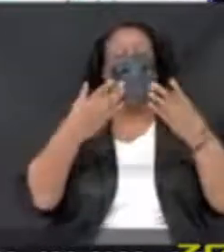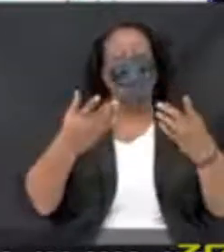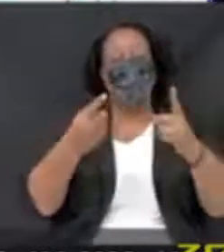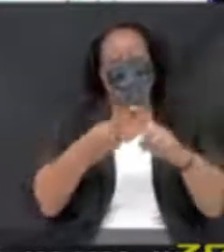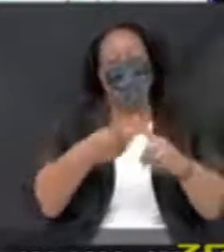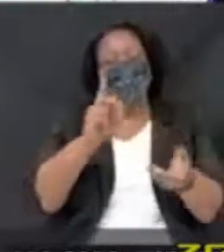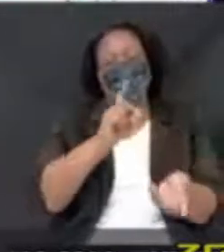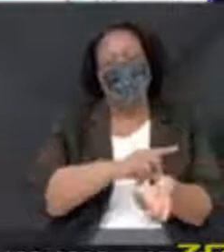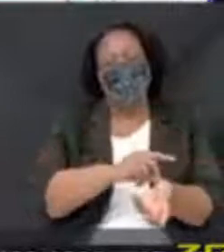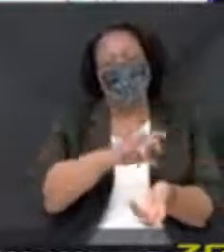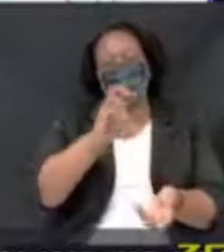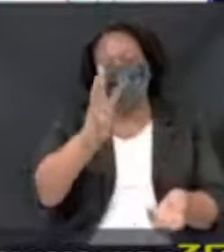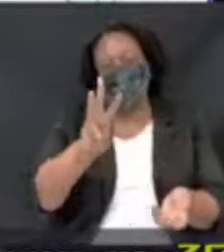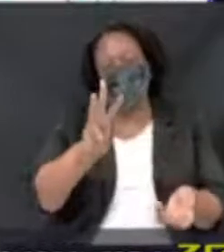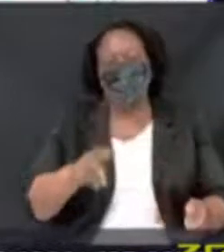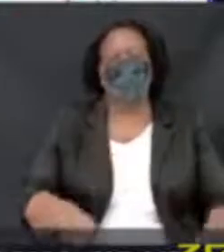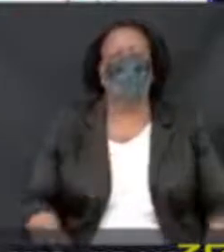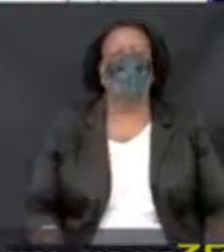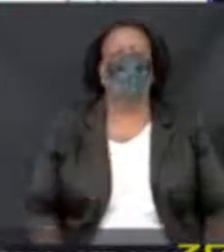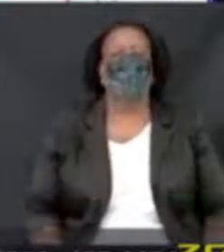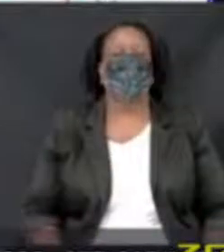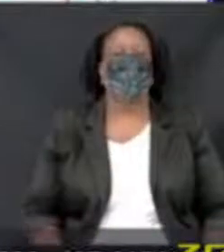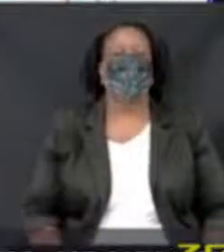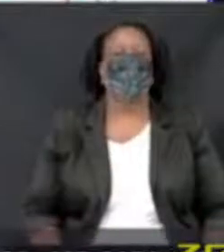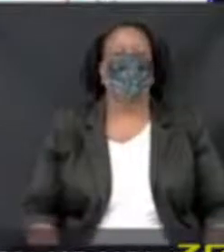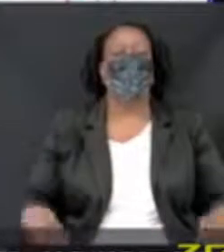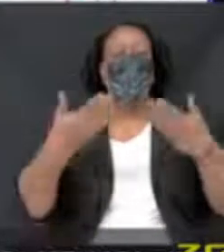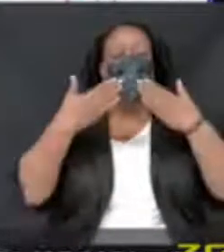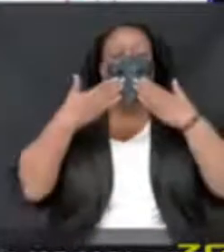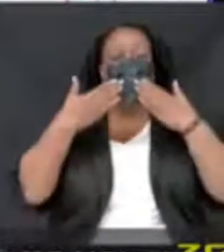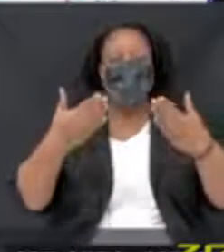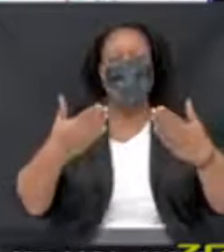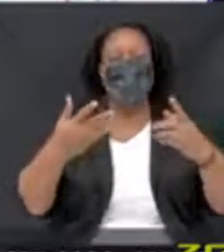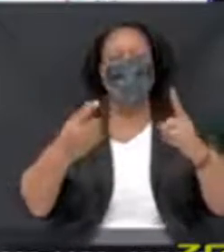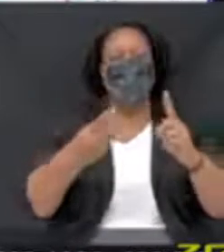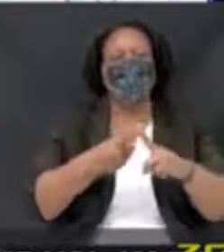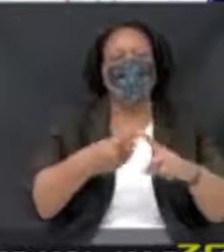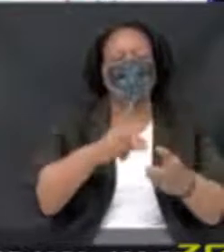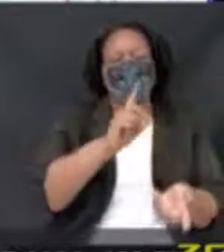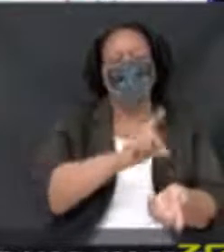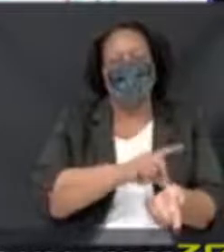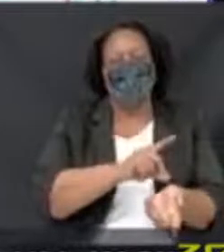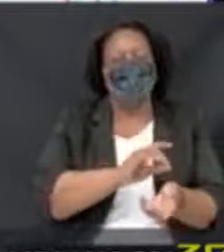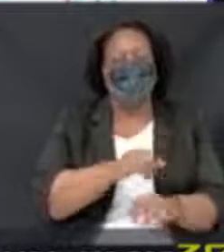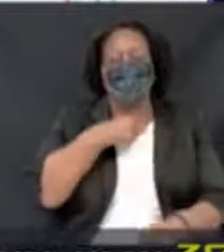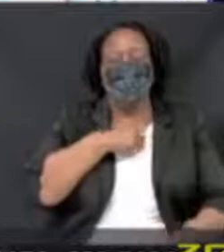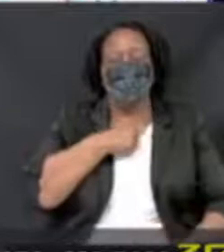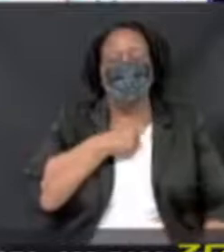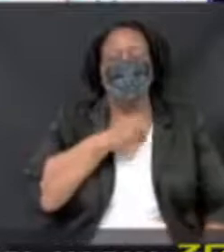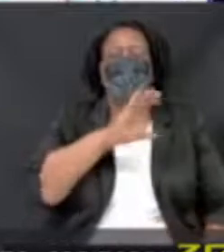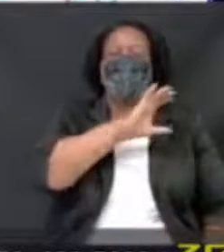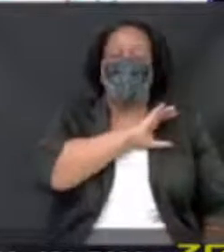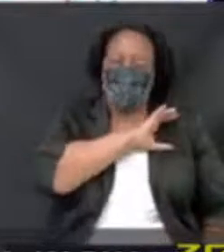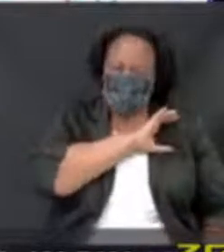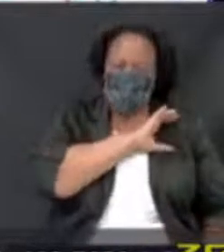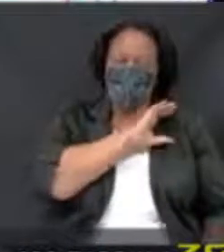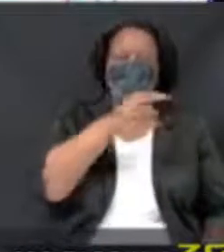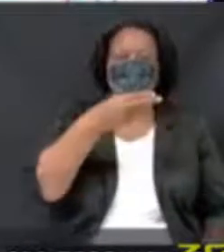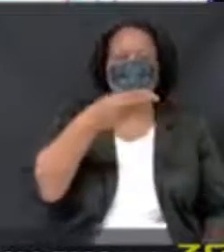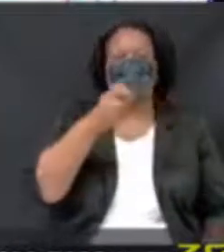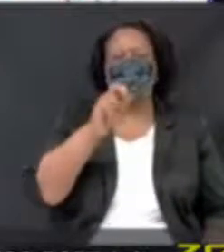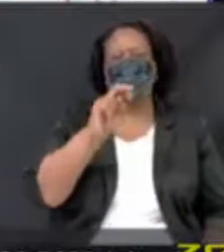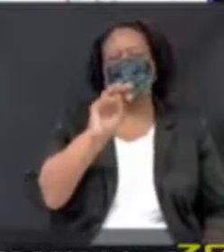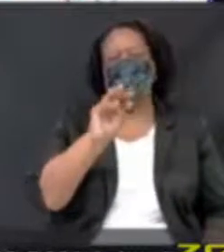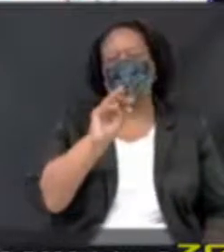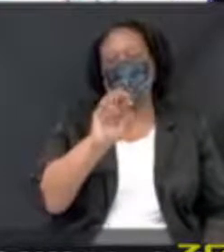We thank Superintendent Cromwell Henry for his faithfulness to these briefings. And we know